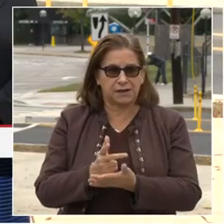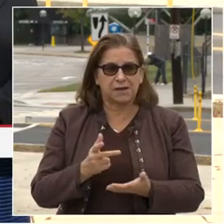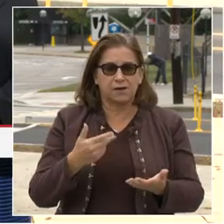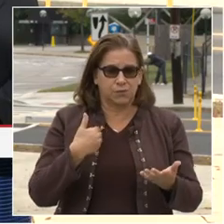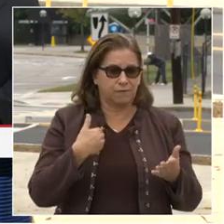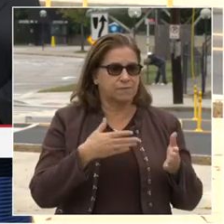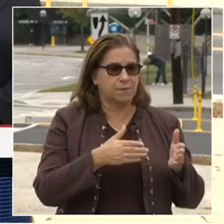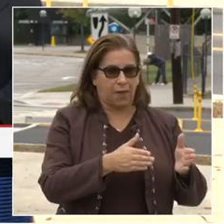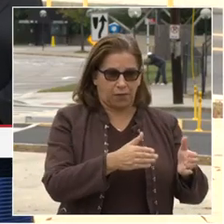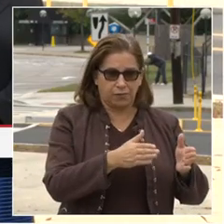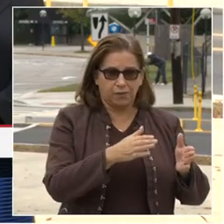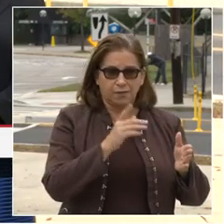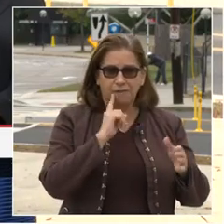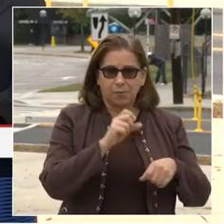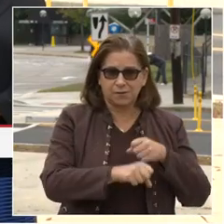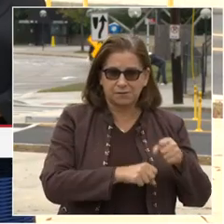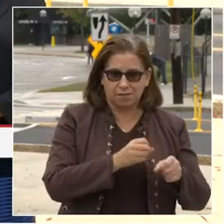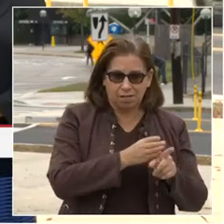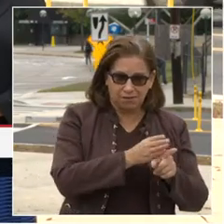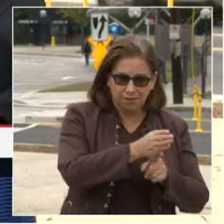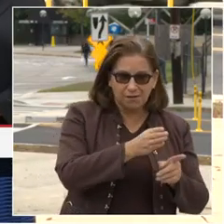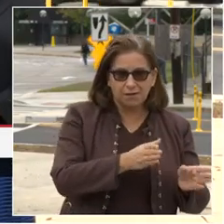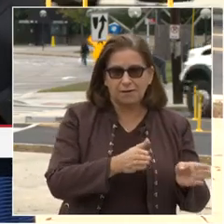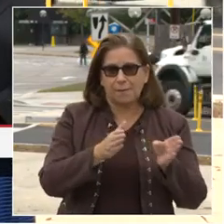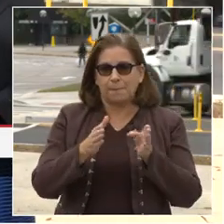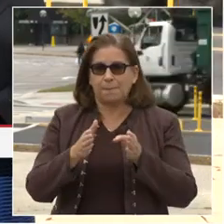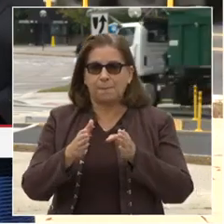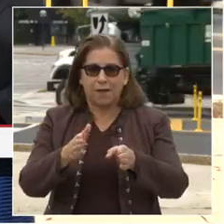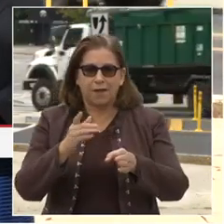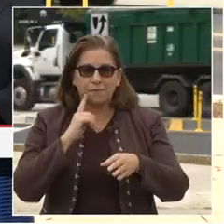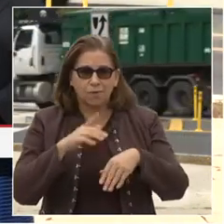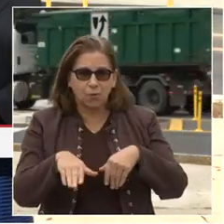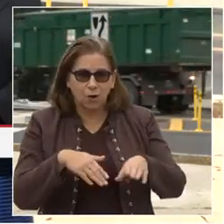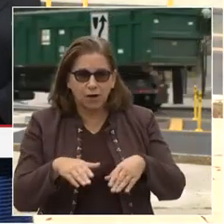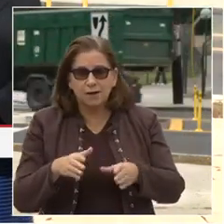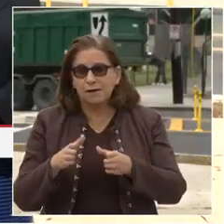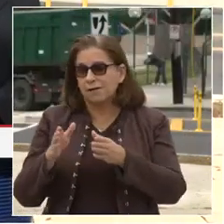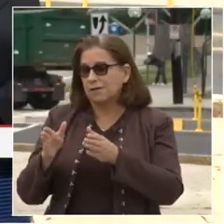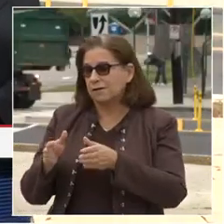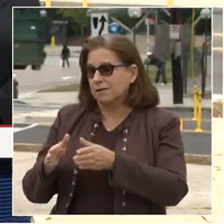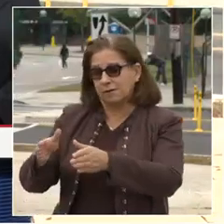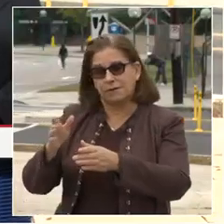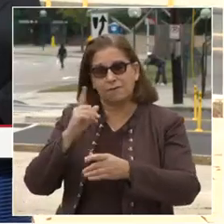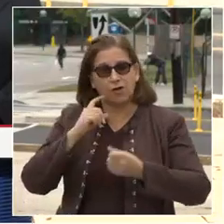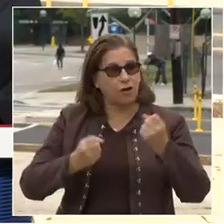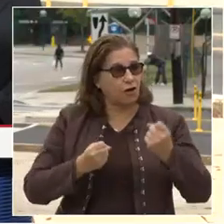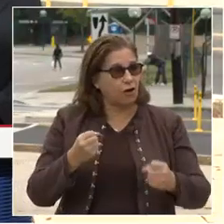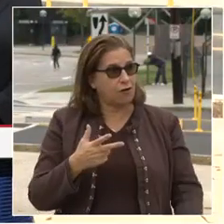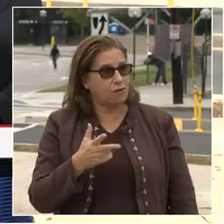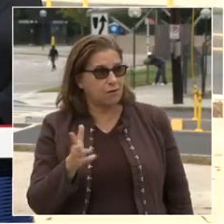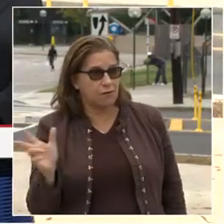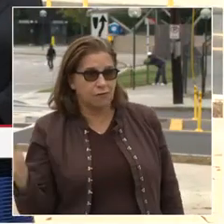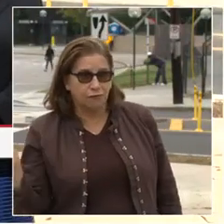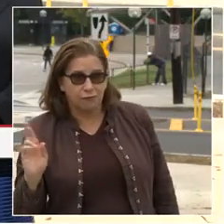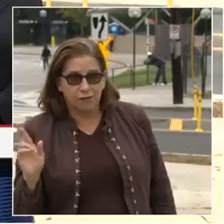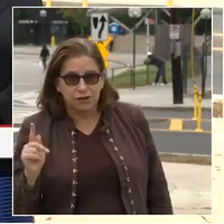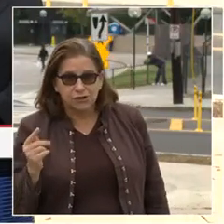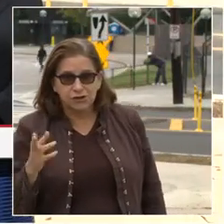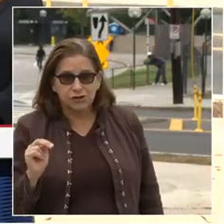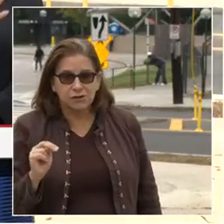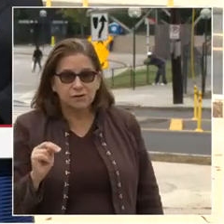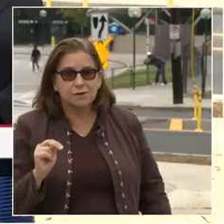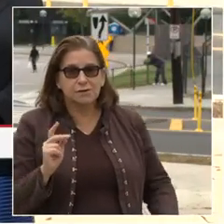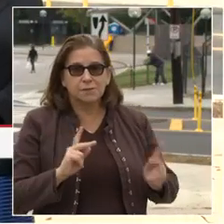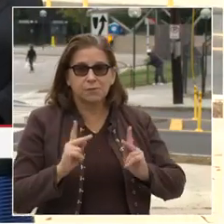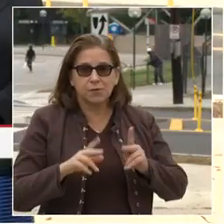between making a right turn easier, or a bike lane, or a pedestrian crossing, or